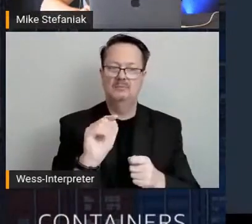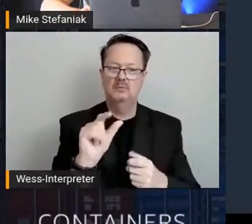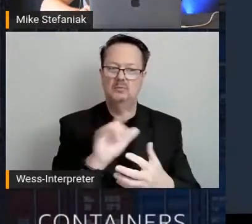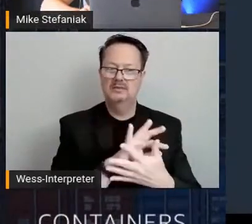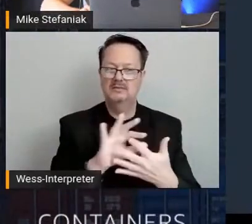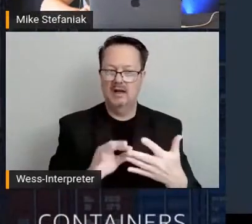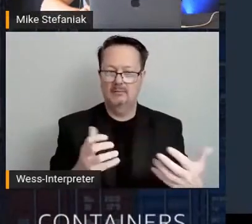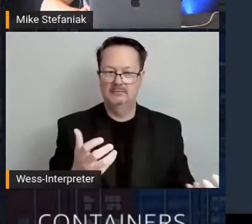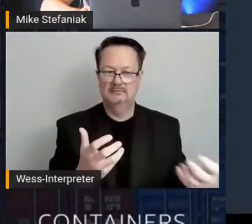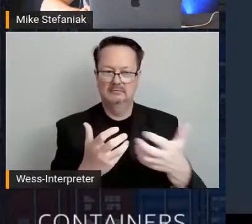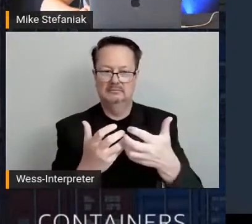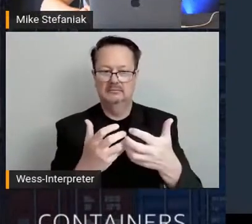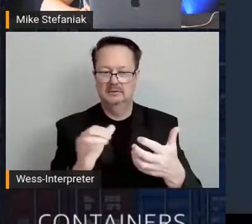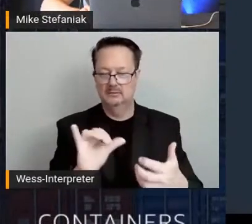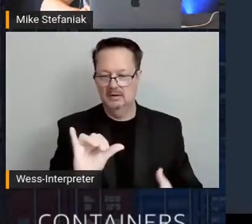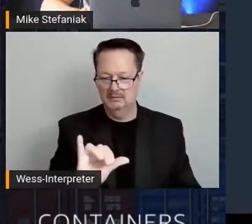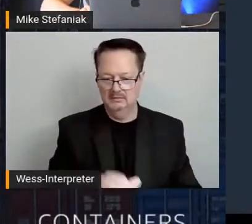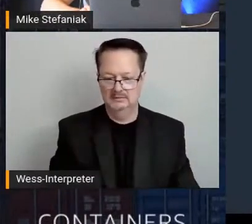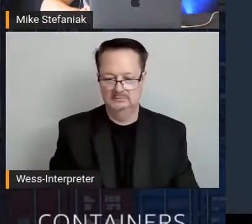well.